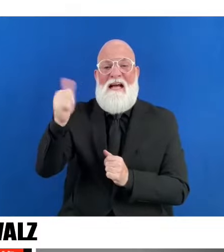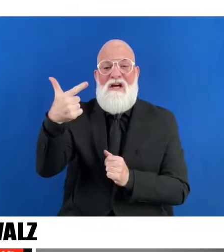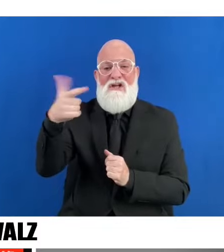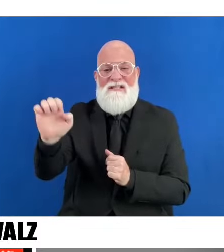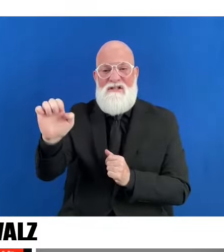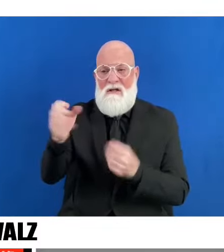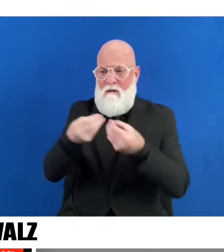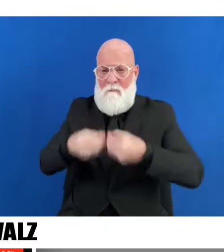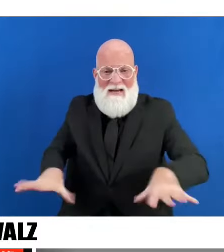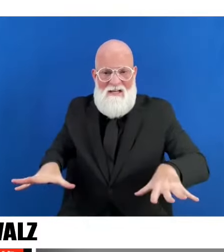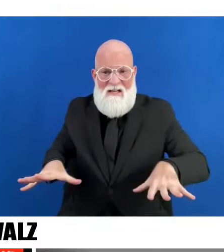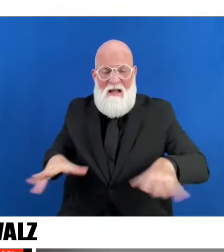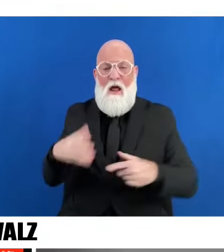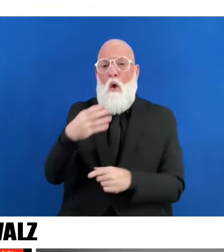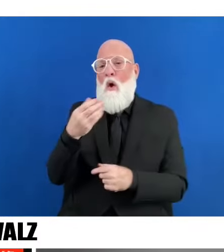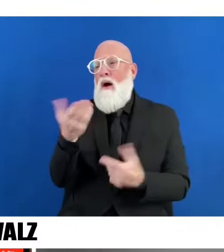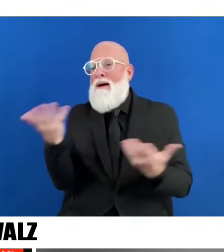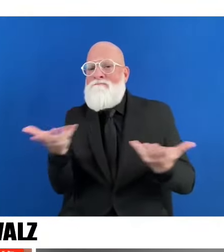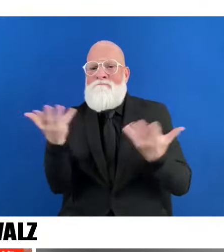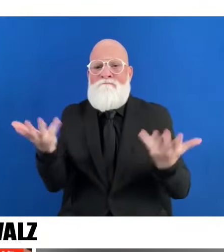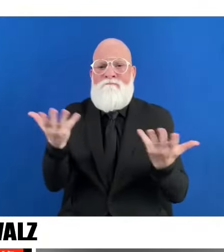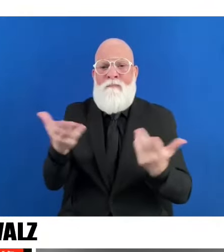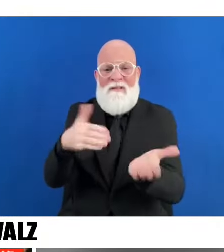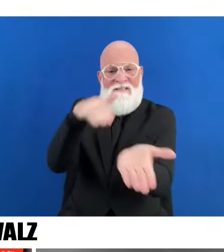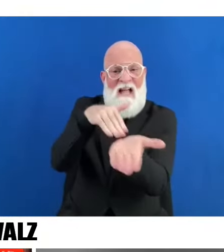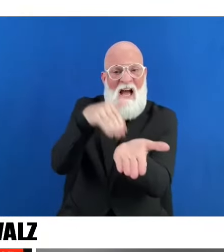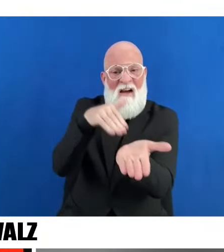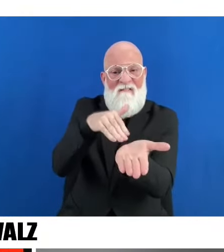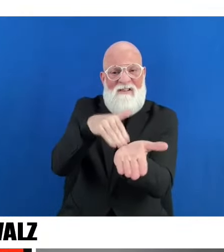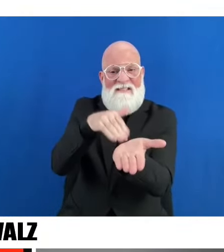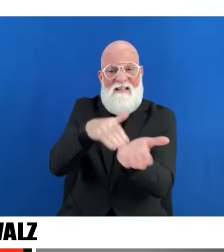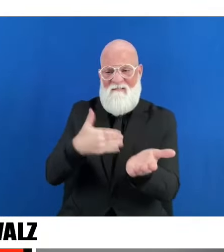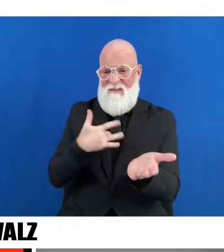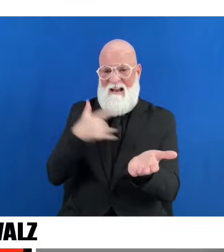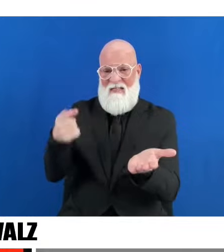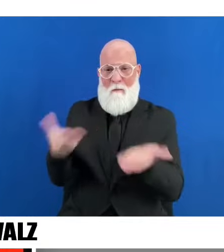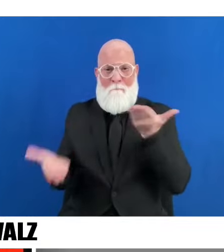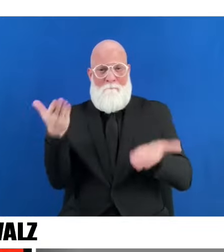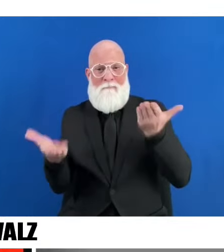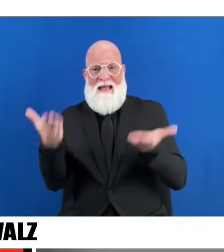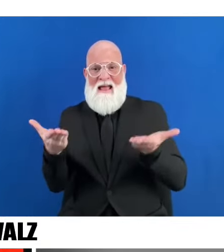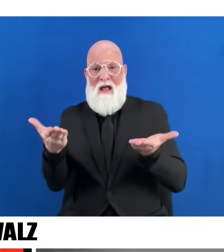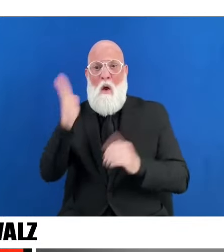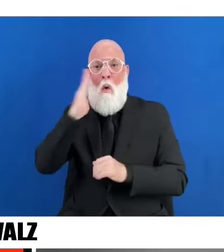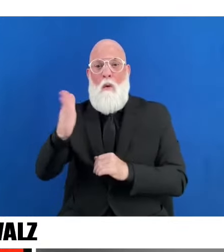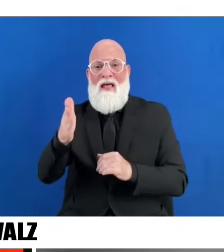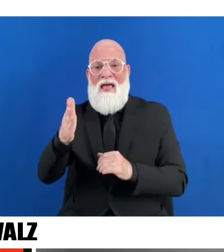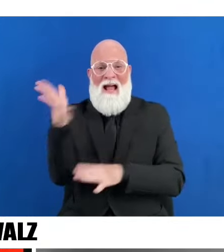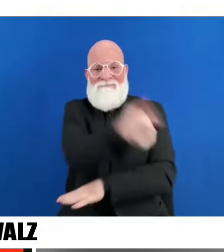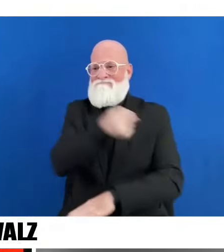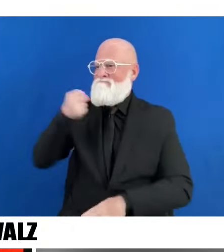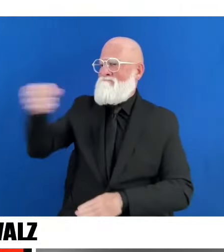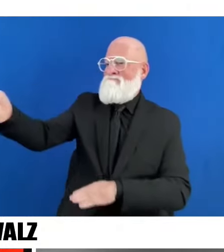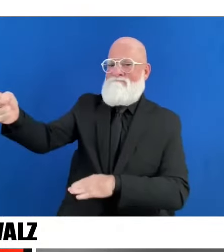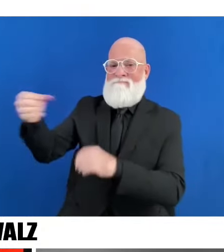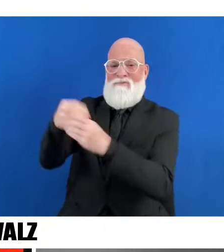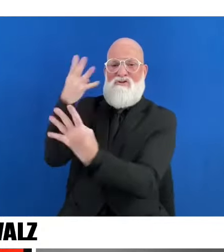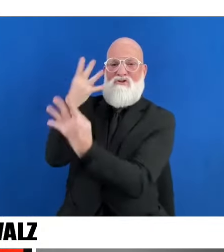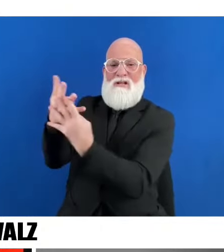that care. And as far as making sure that we're educating our children and giving them options, Minnesota's a state with one of the lowest teen pregnancy